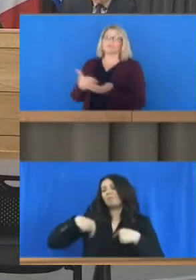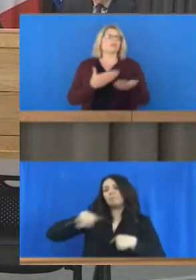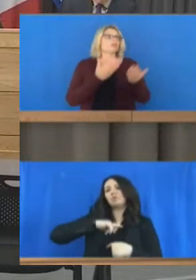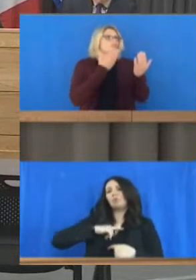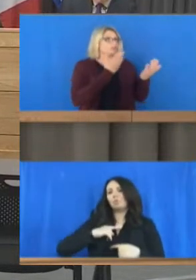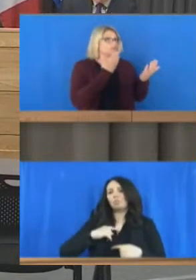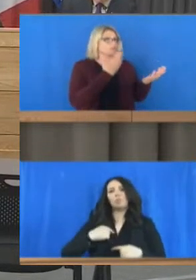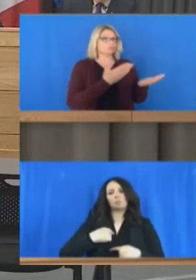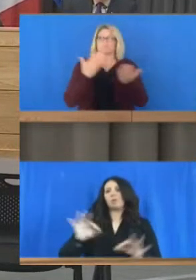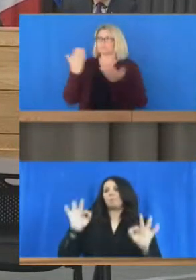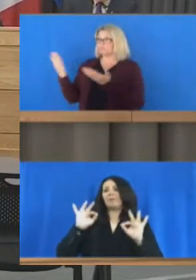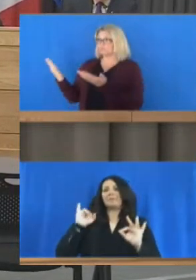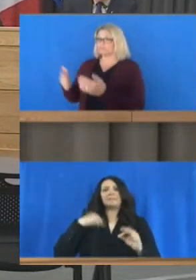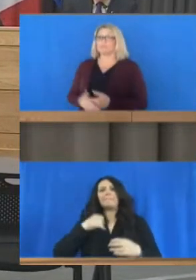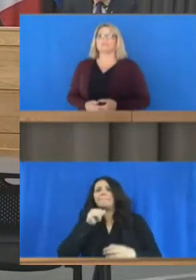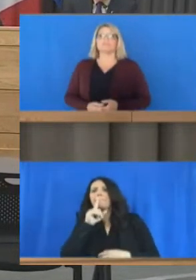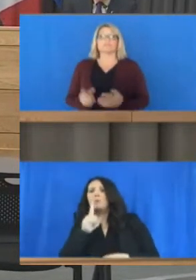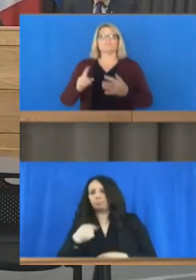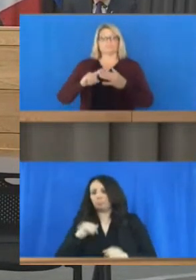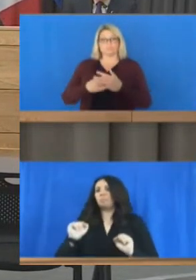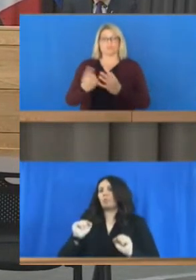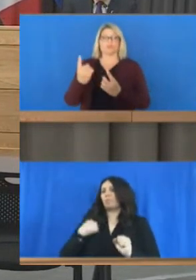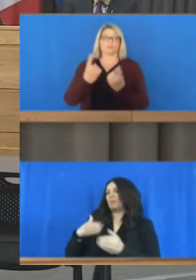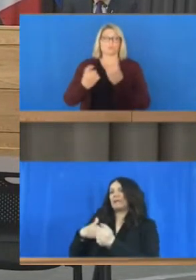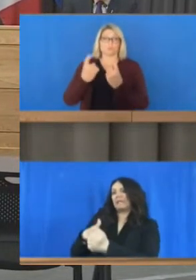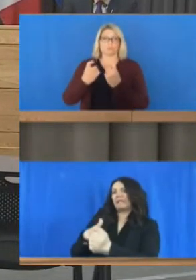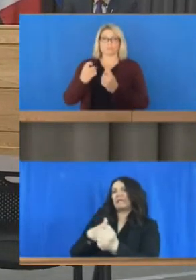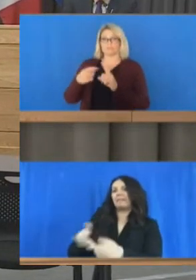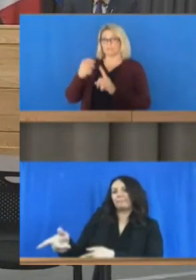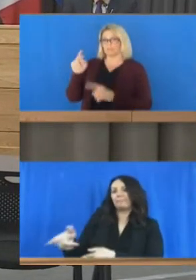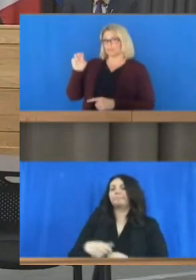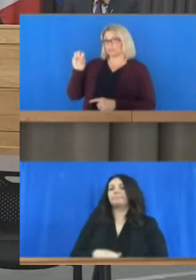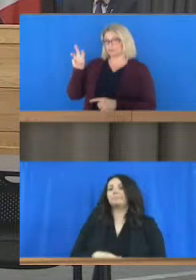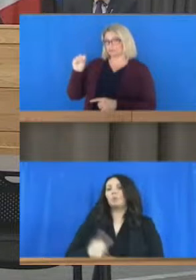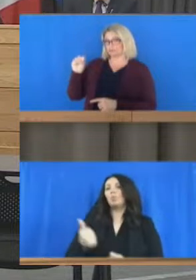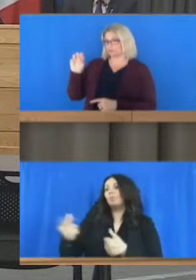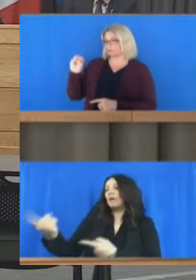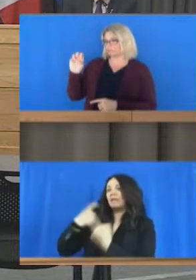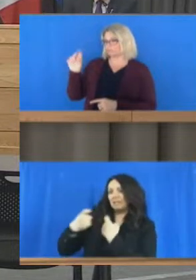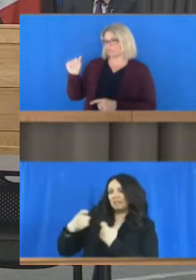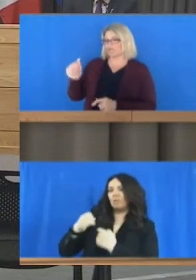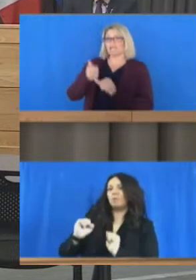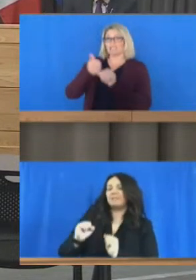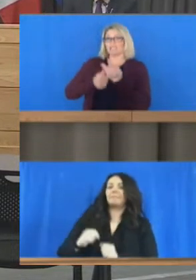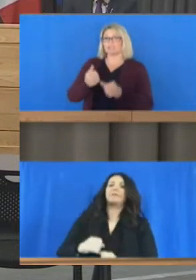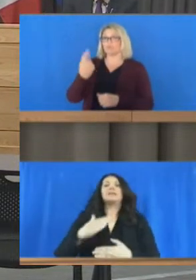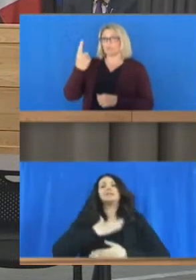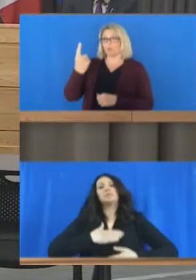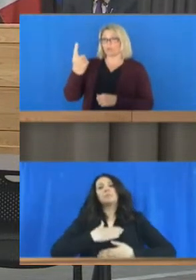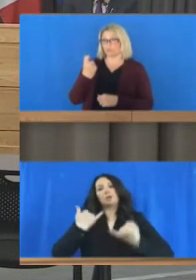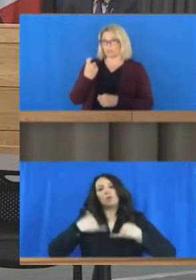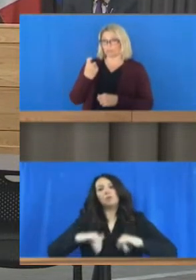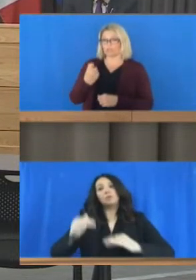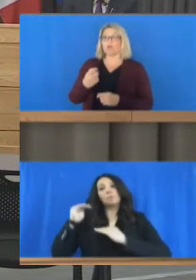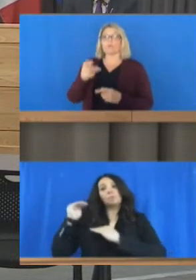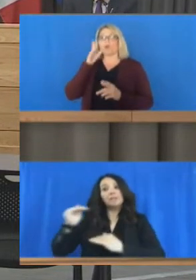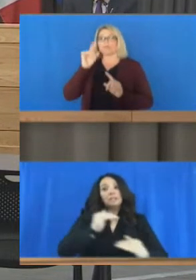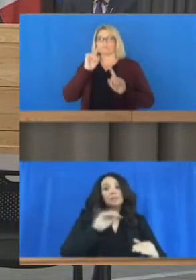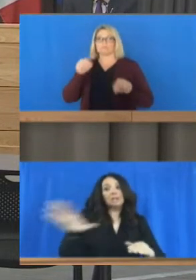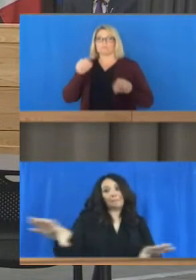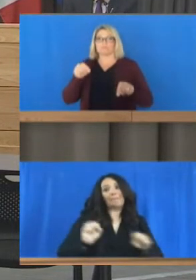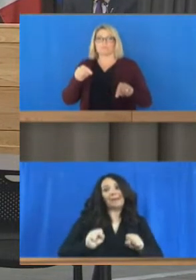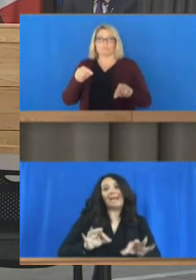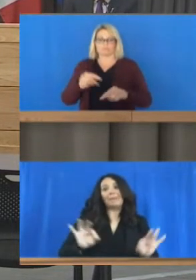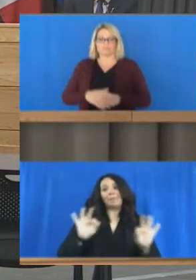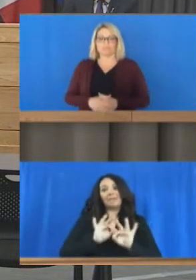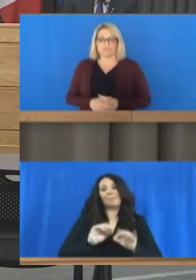vos questions dans la langue officielle de votre choix. Chaque journaliste aura une question et un suivi très rapide.